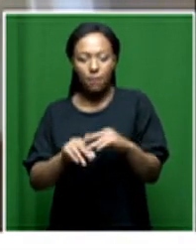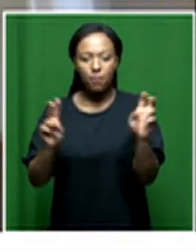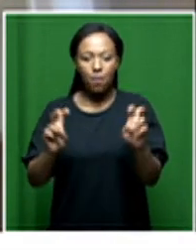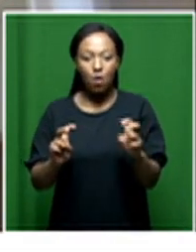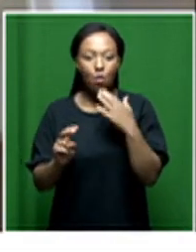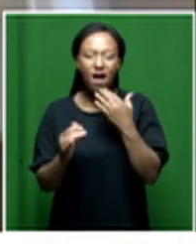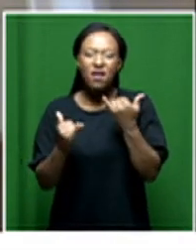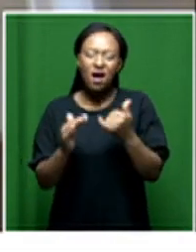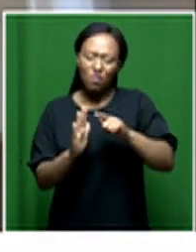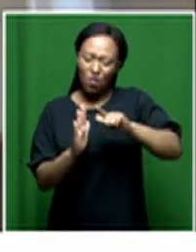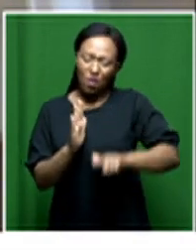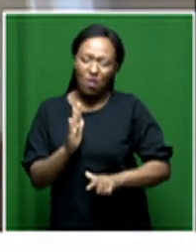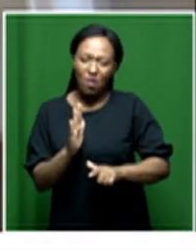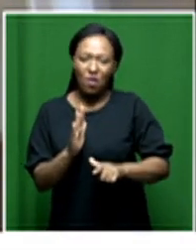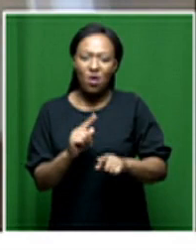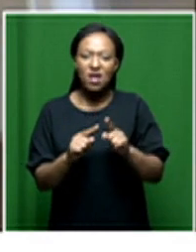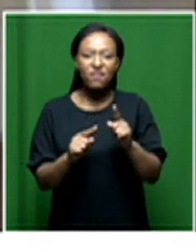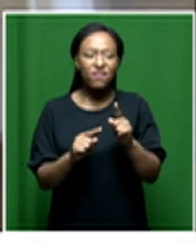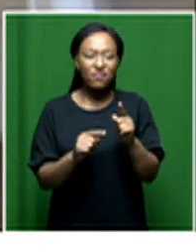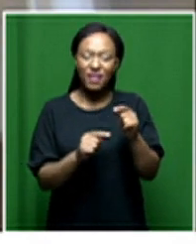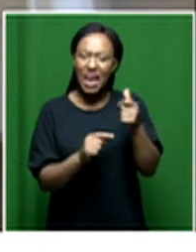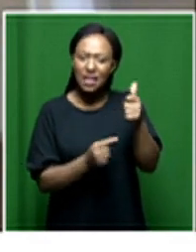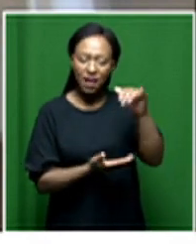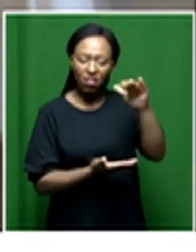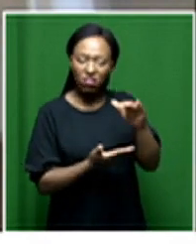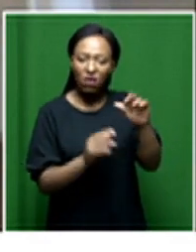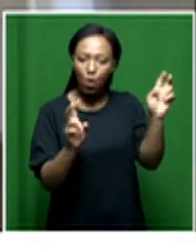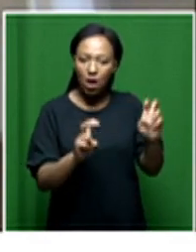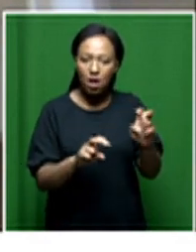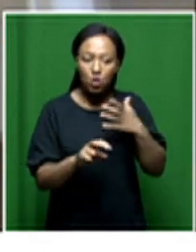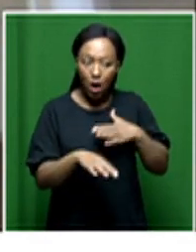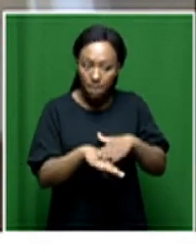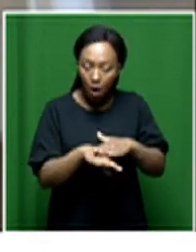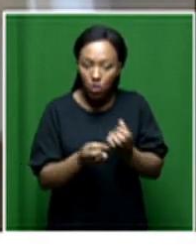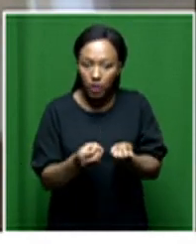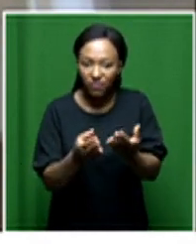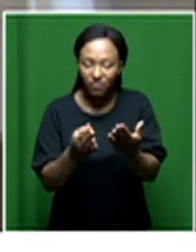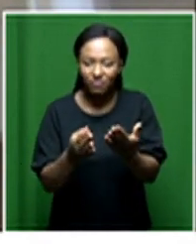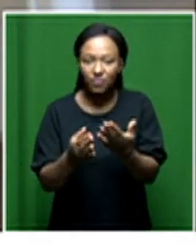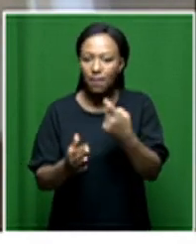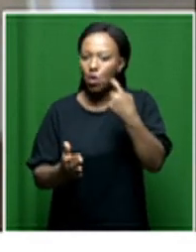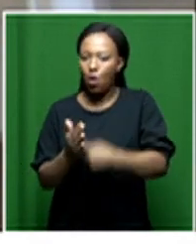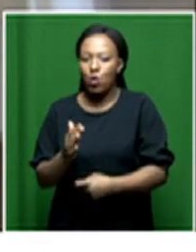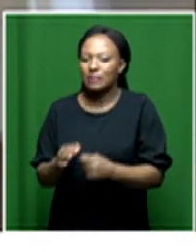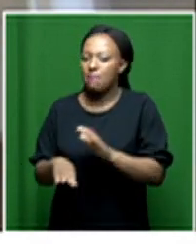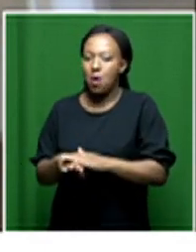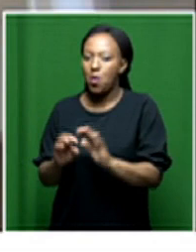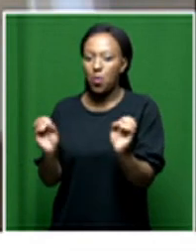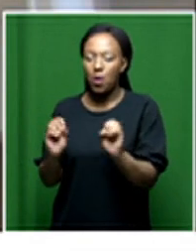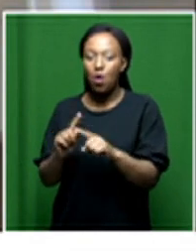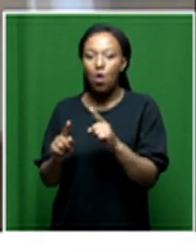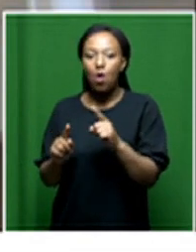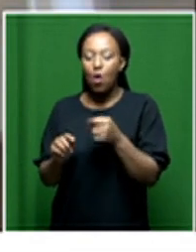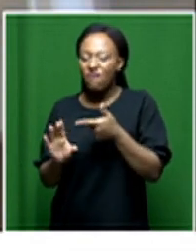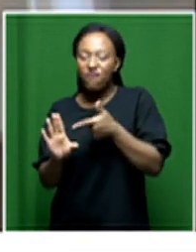exceptionally low. So if you're producing X amount and you want to produce a bit more, it doesn't cost that much more because there's no